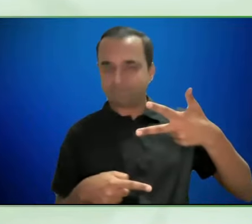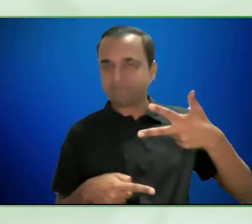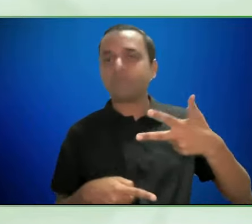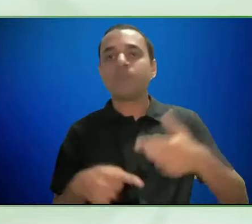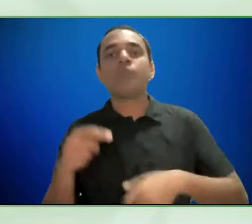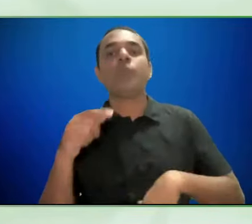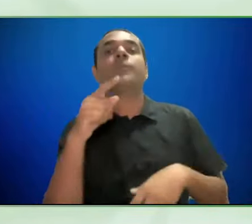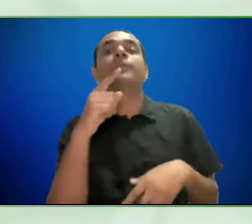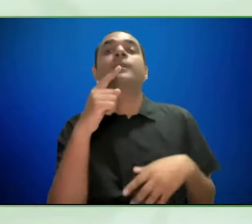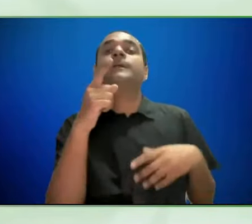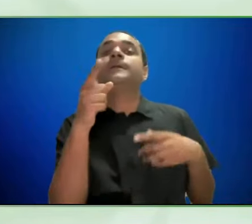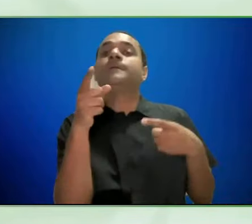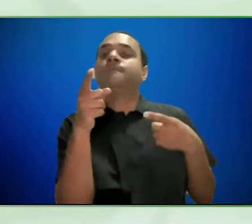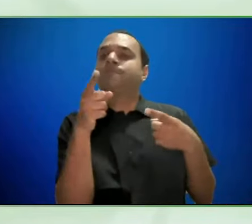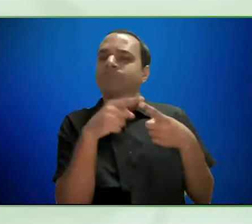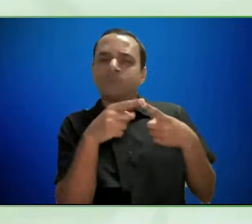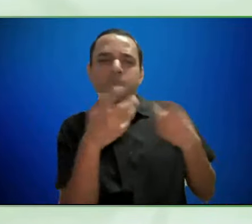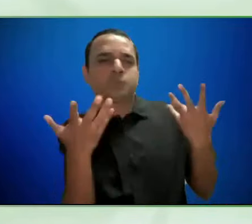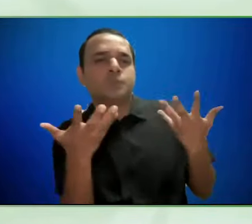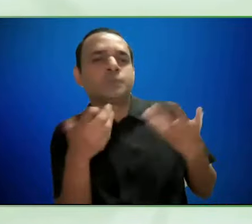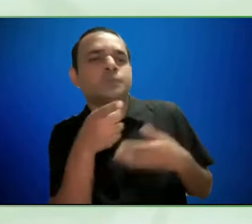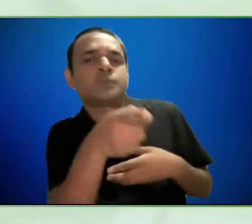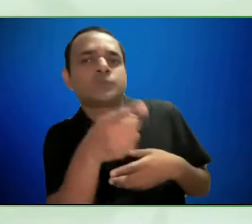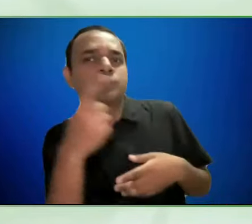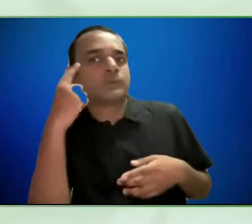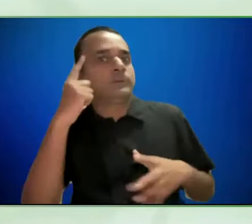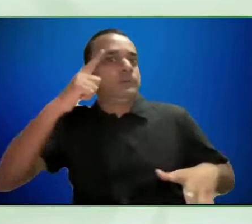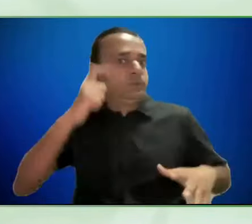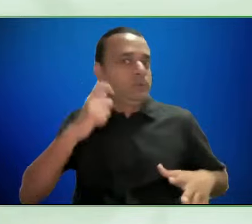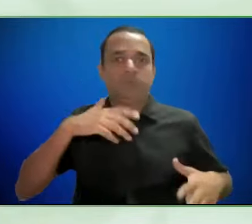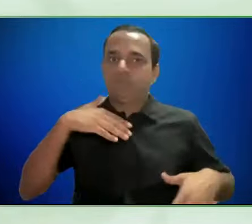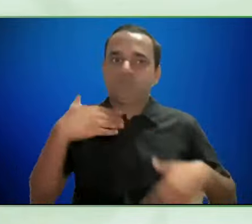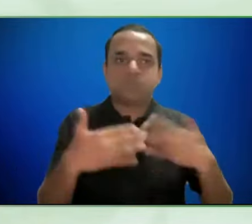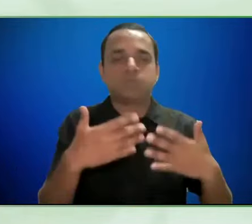30 people. Yeah. An 8-week curriculum that we have